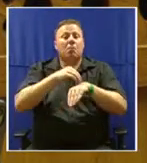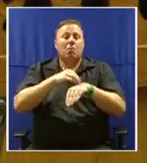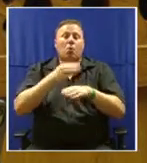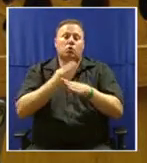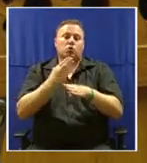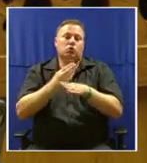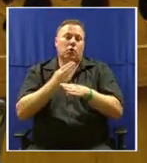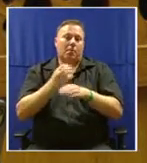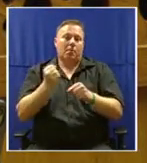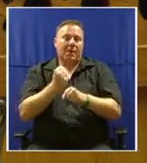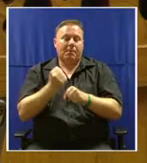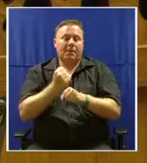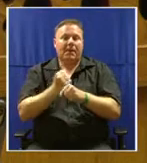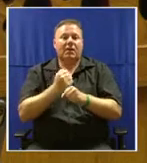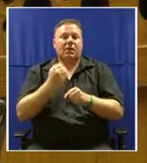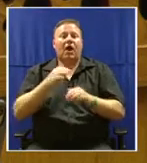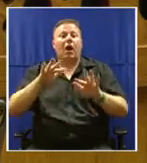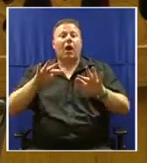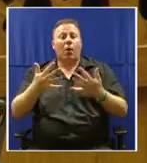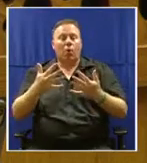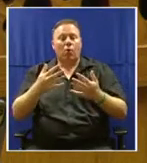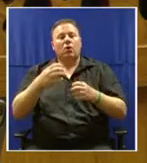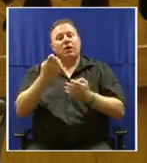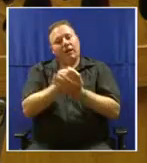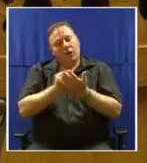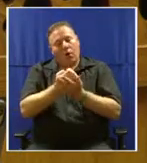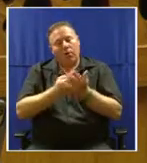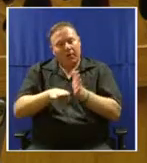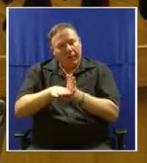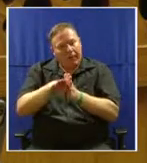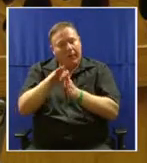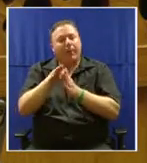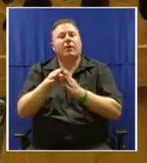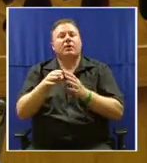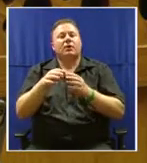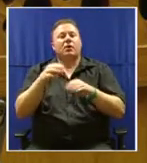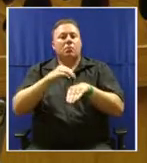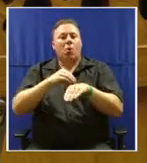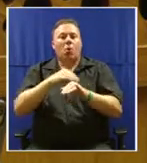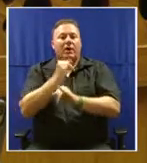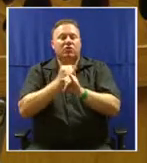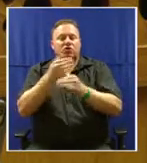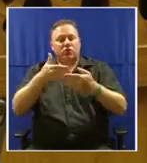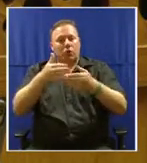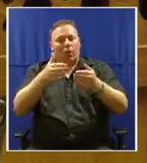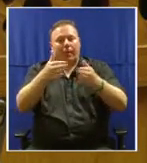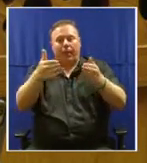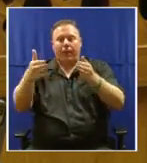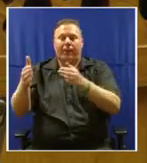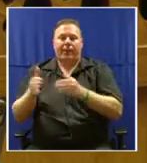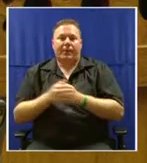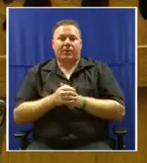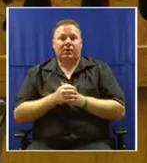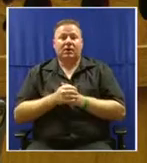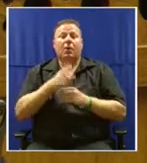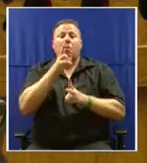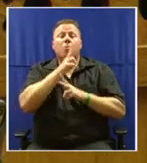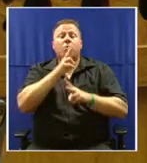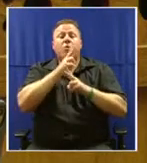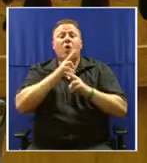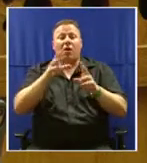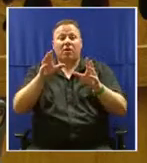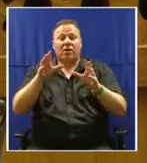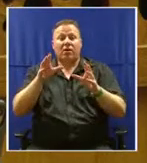as the economy recovers. So the private sector remains the primary and the biggest creator